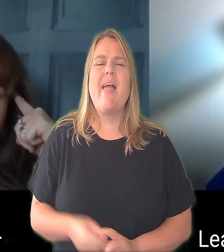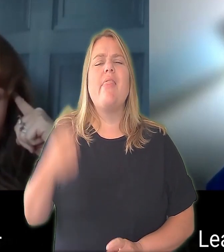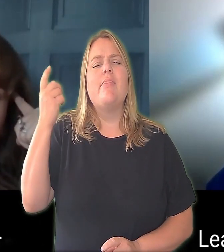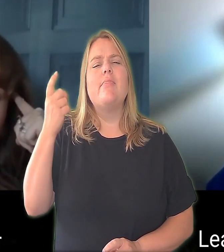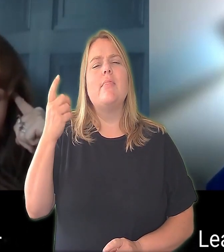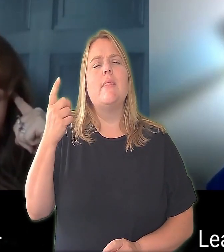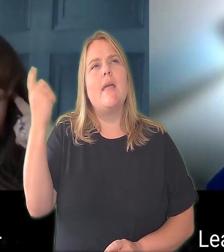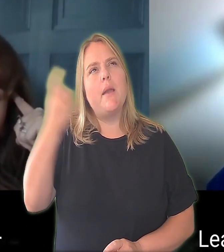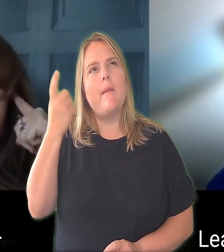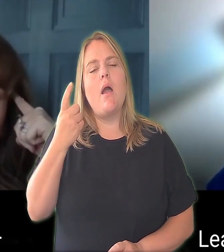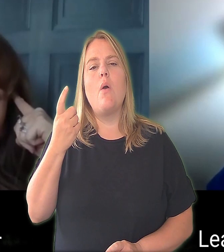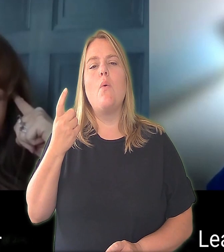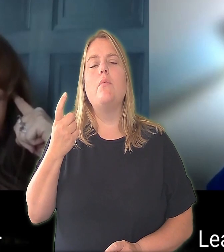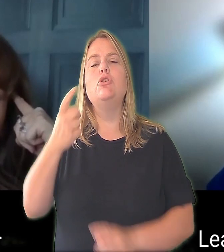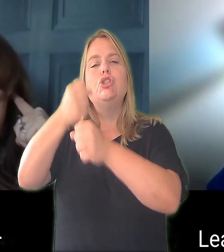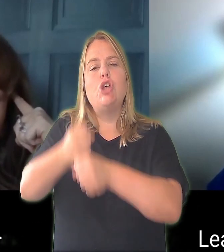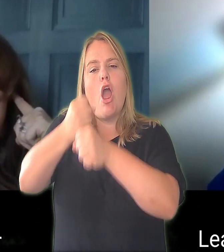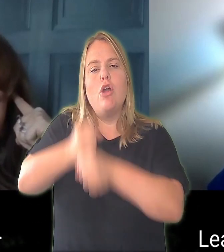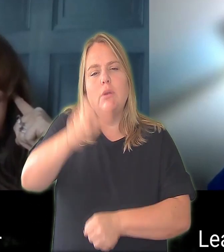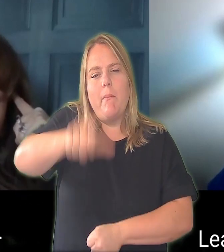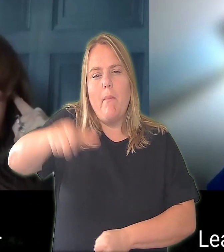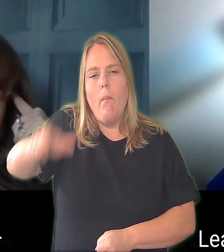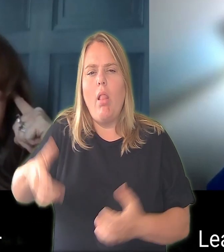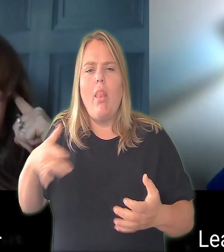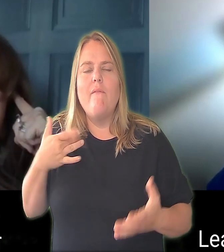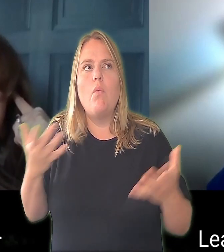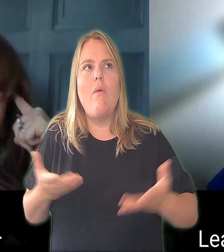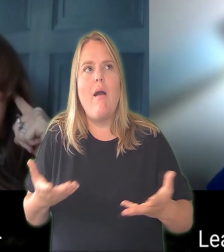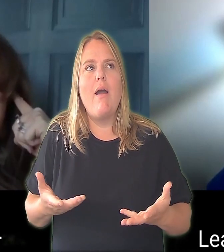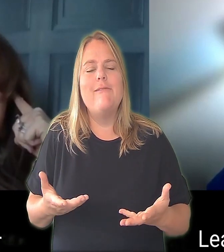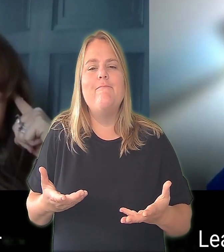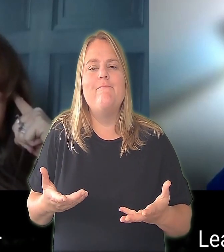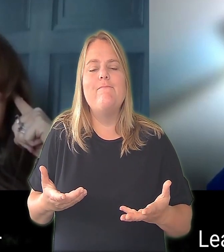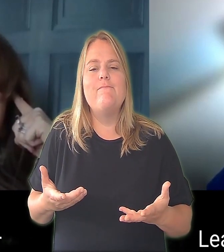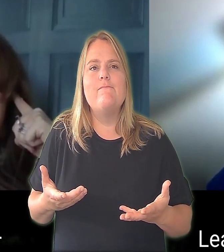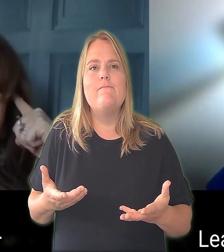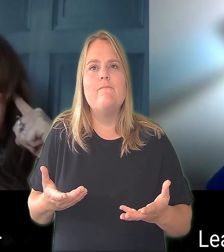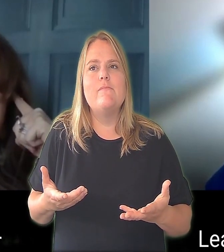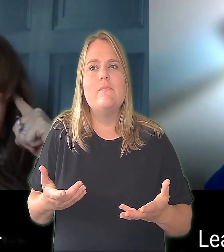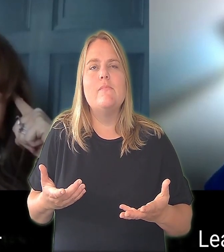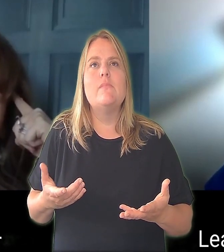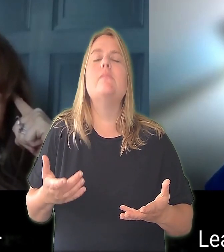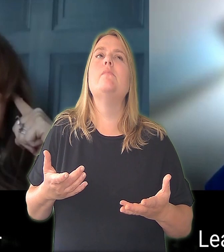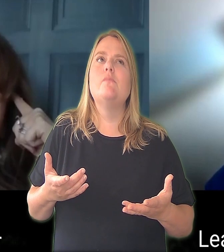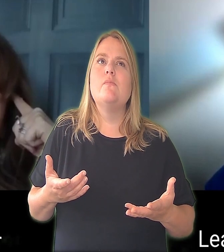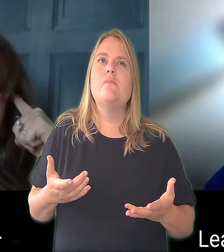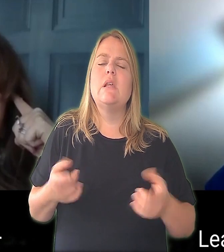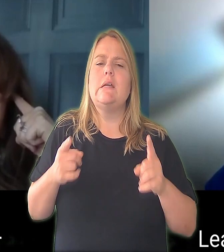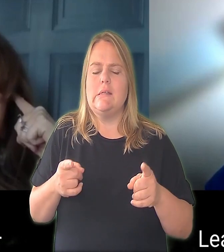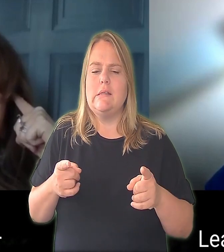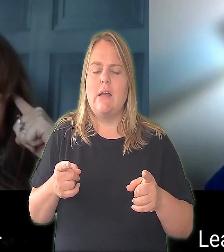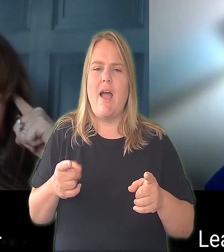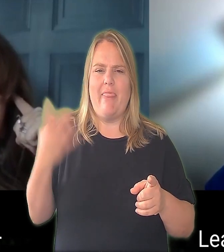the members live. Lots of us have offered to help, though of course not everyone can. And those who've offered to help are